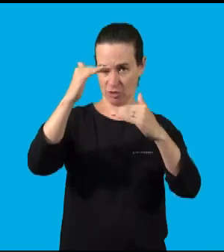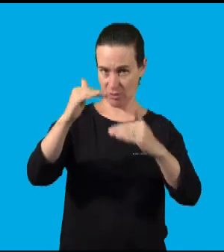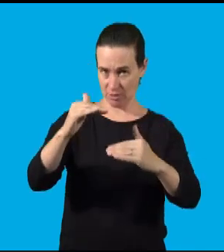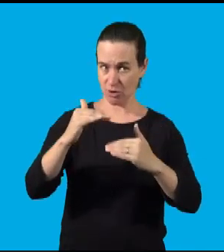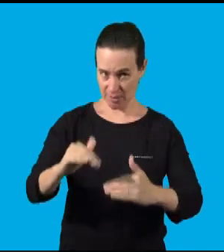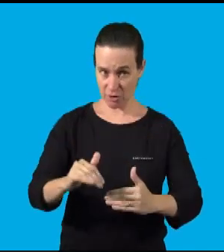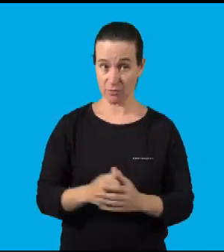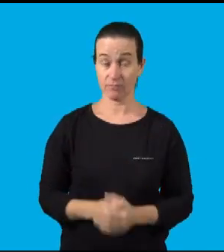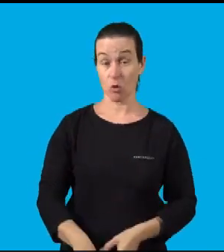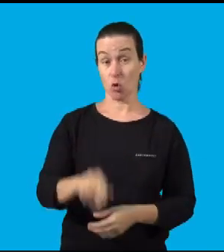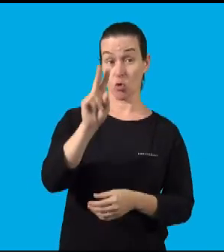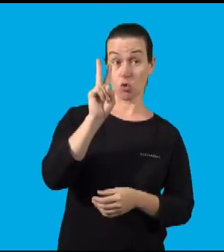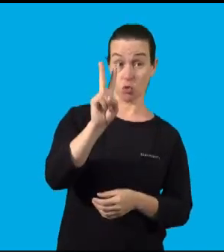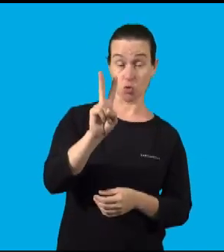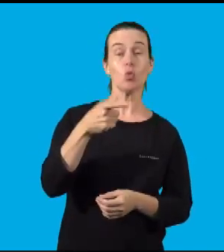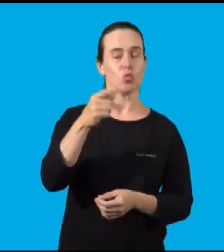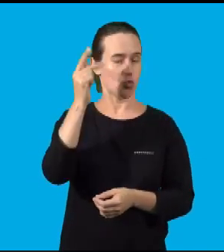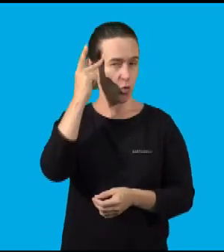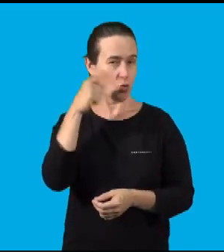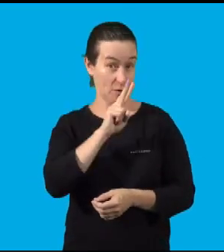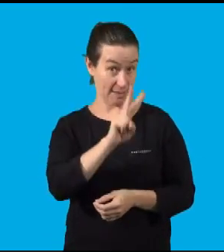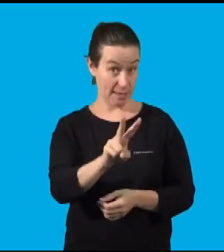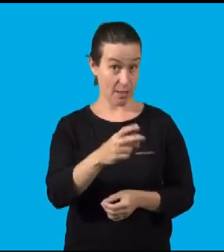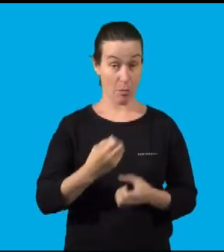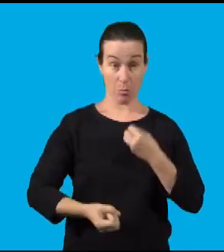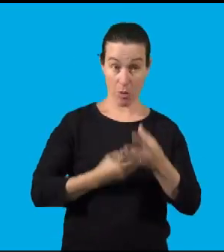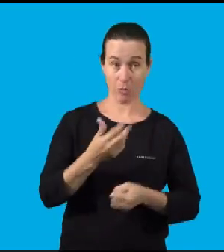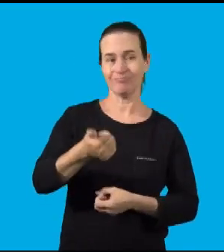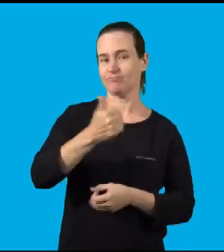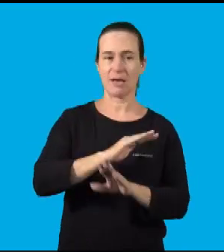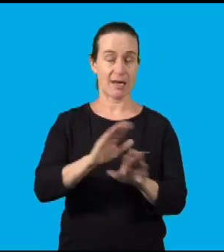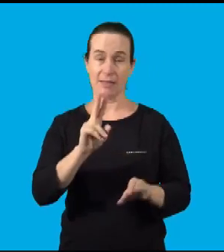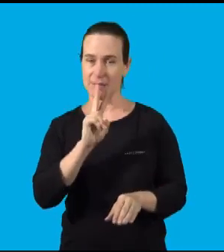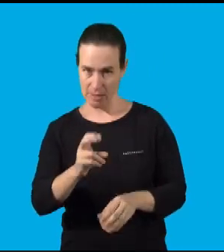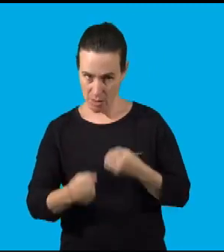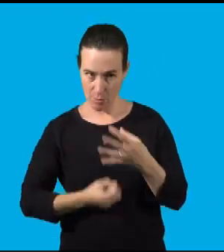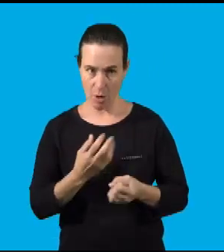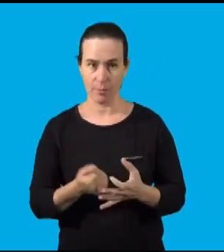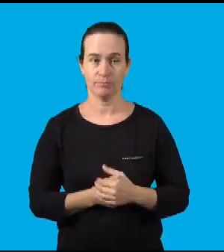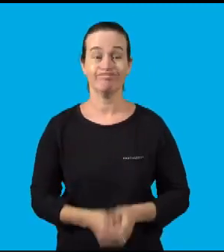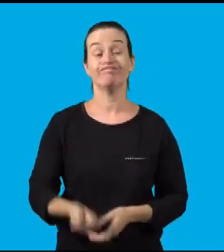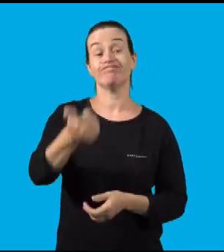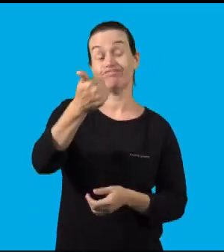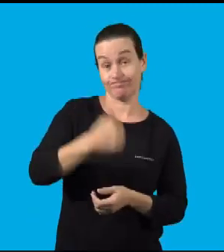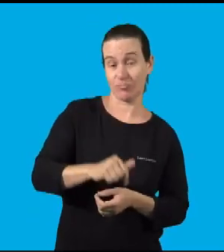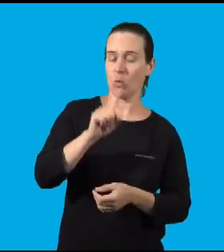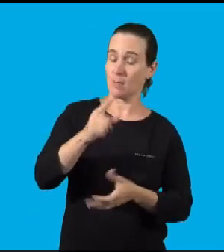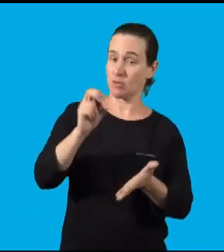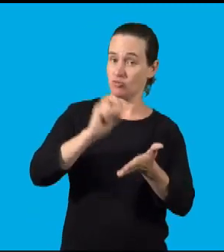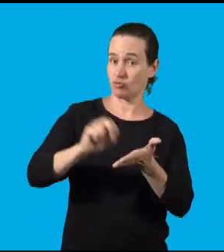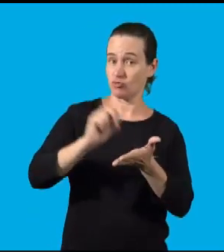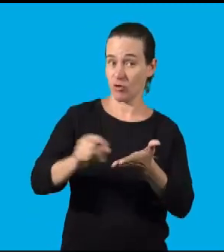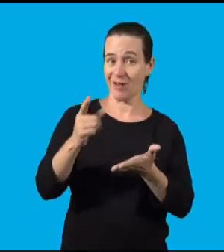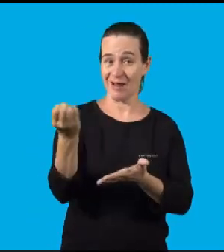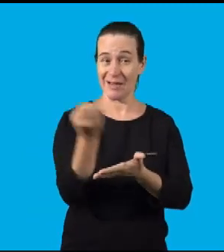3 sections. You must answer 2 seen poems and a compulsory unseen poem for 30 marks. Then it is expected to write